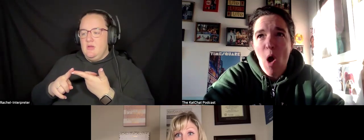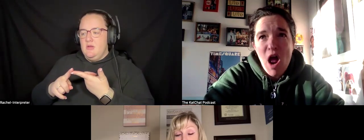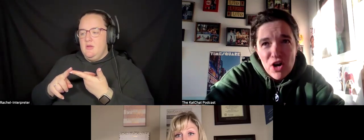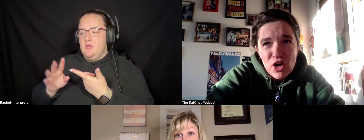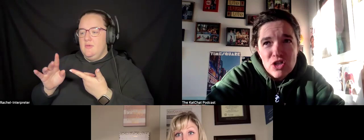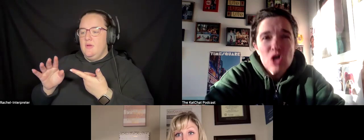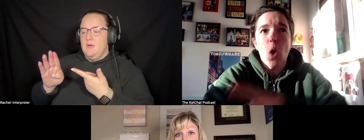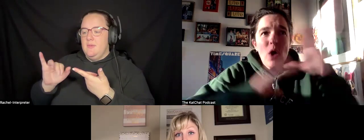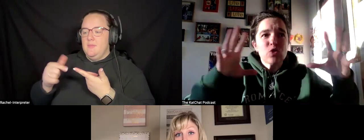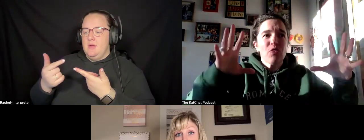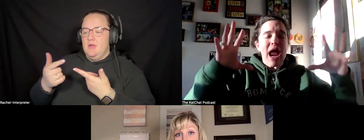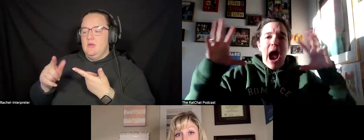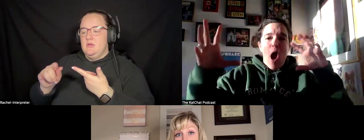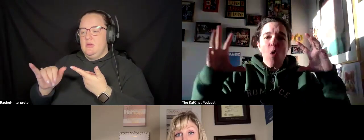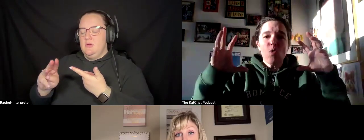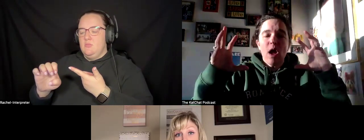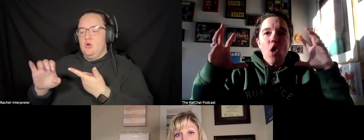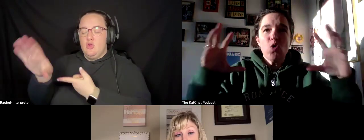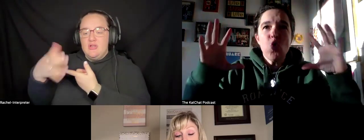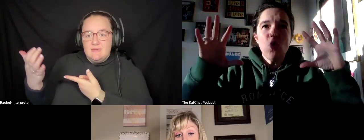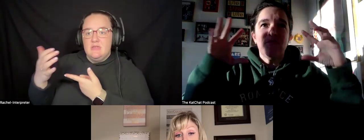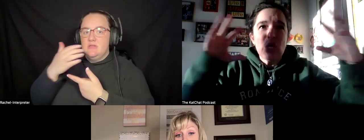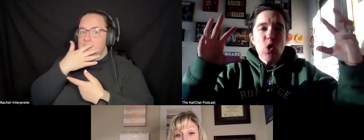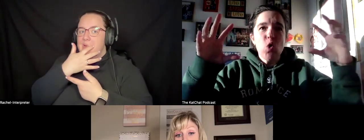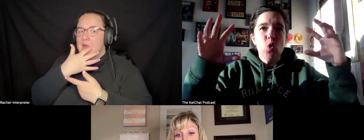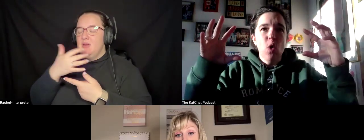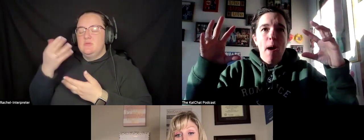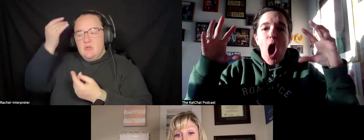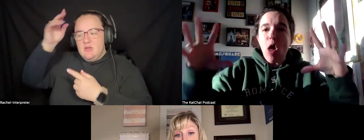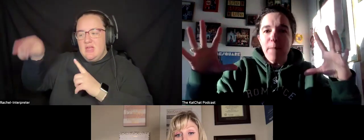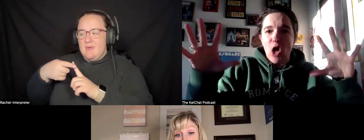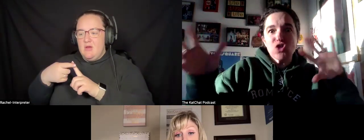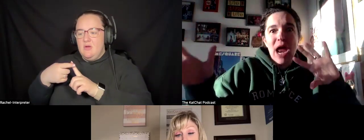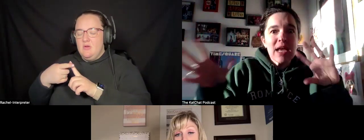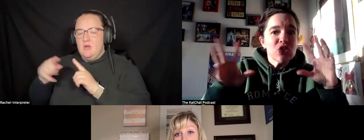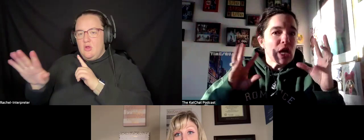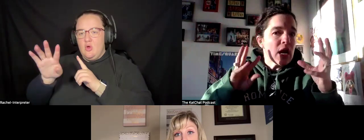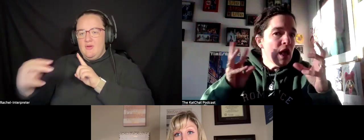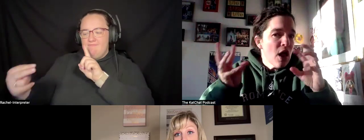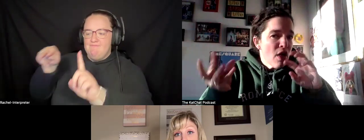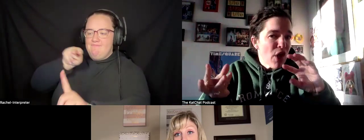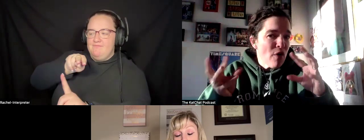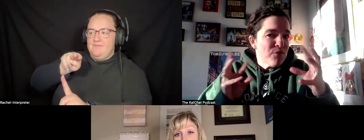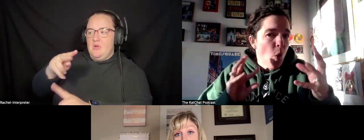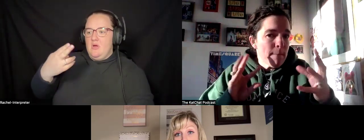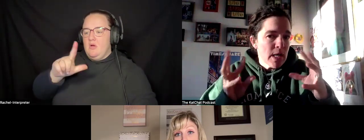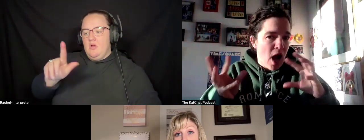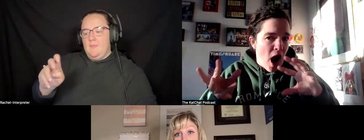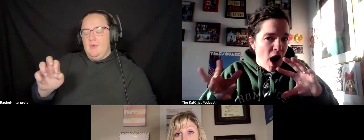not sure about others. So what did you think? How do you Hallmark changing